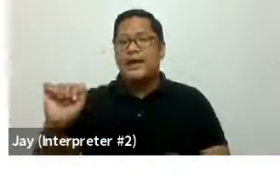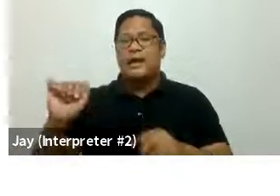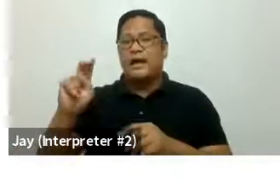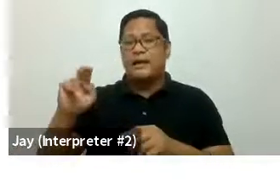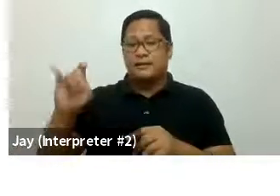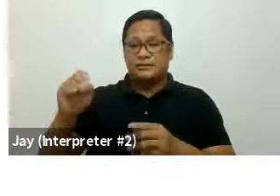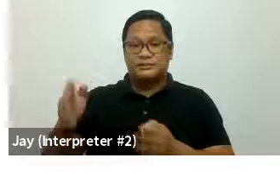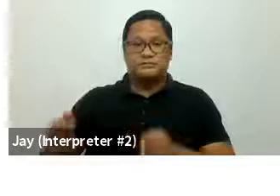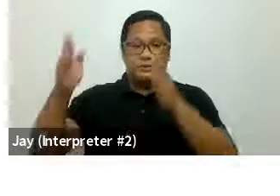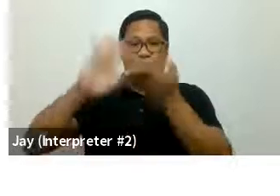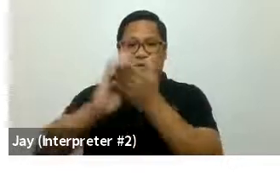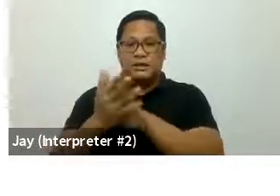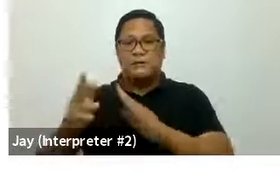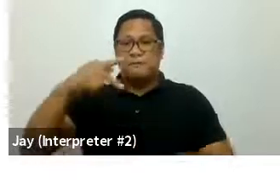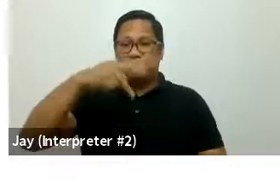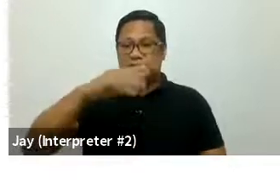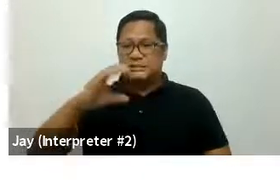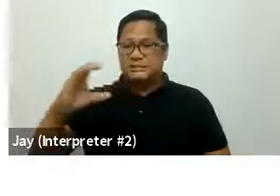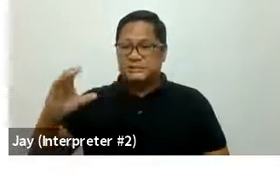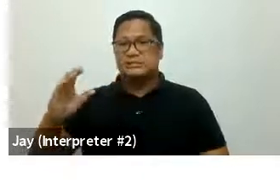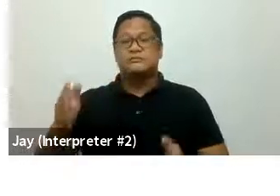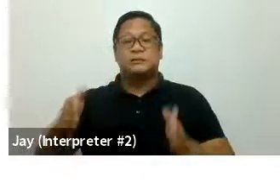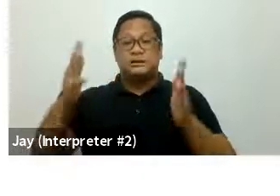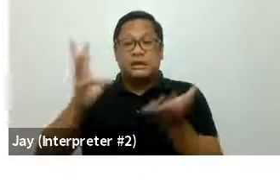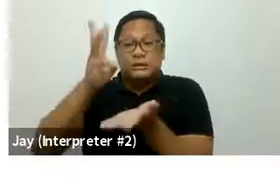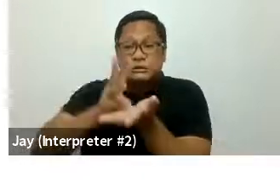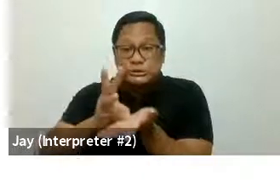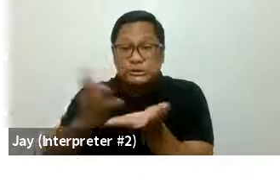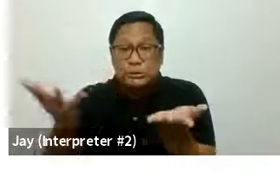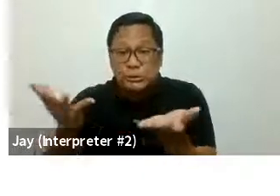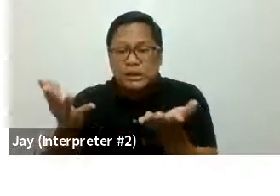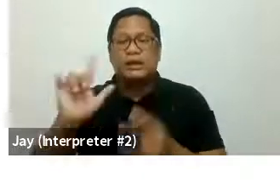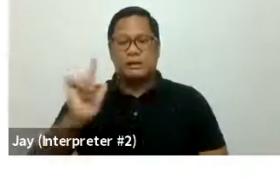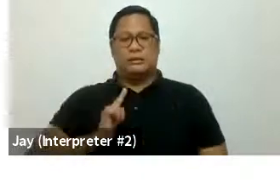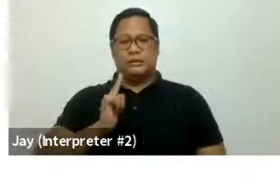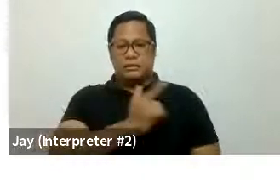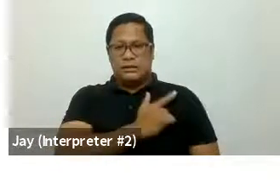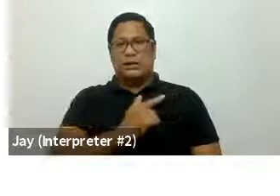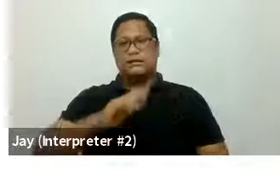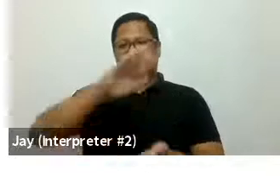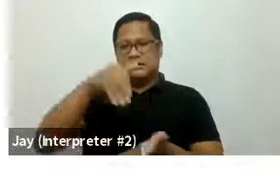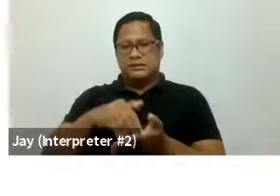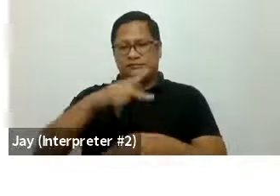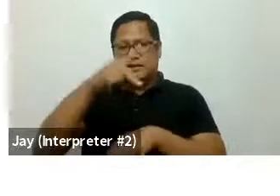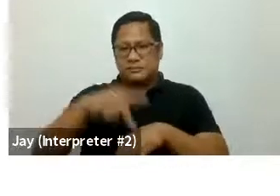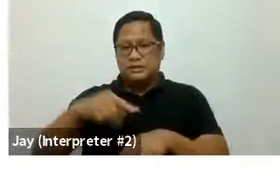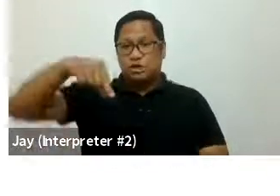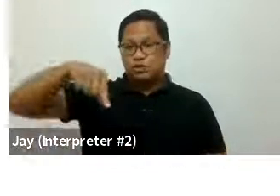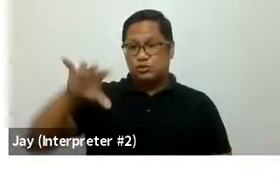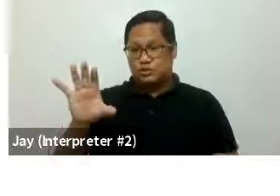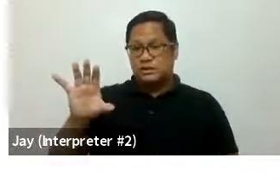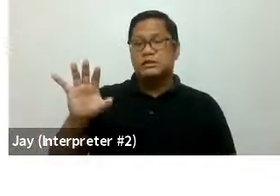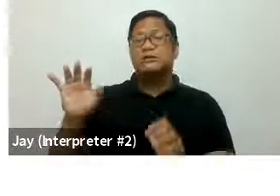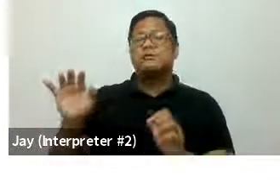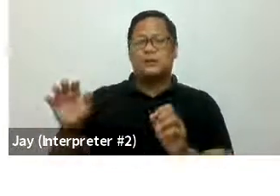the PCC building. This is located in the Lung Center of the Philippines compound in Quezon City along